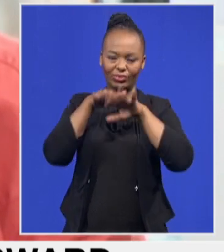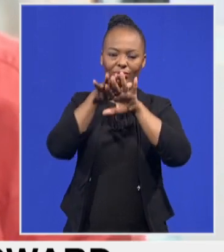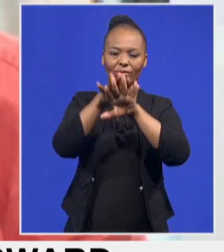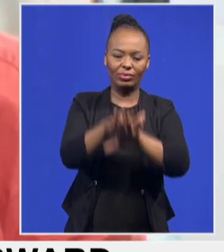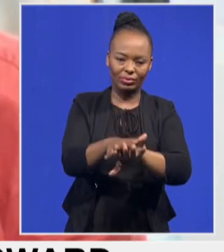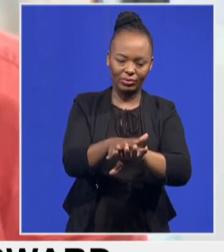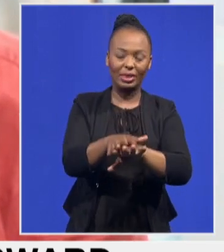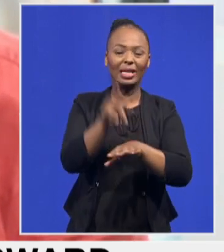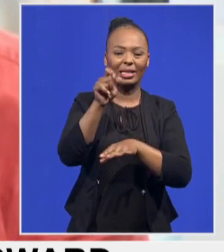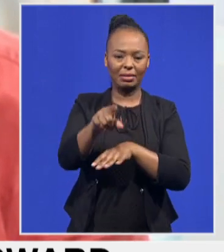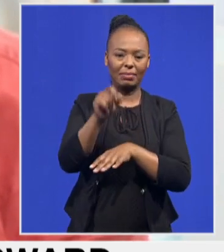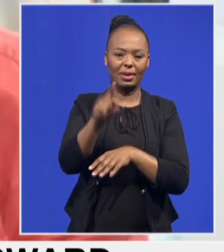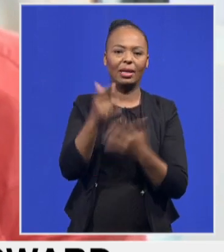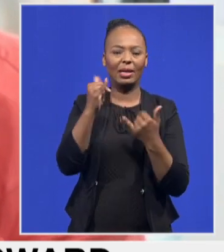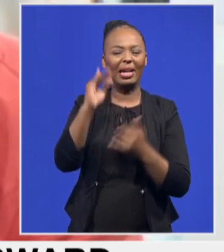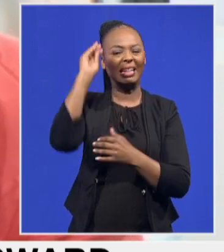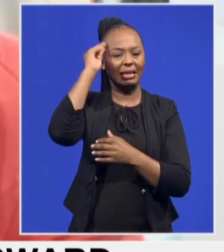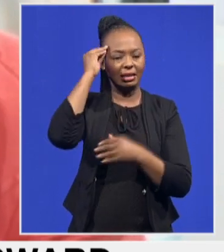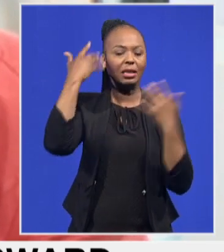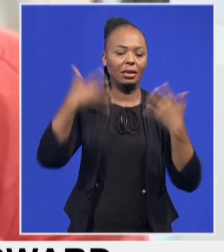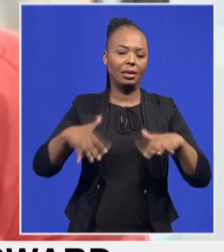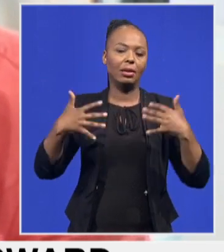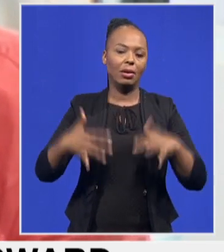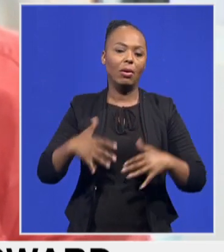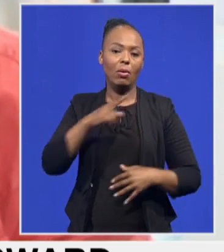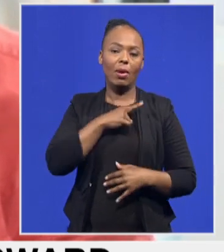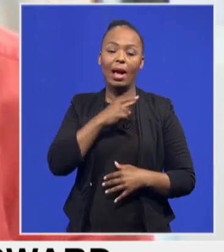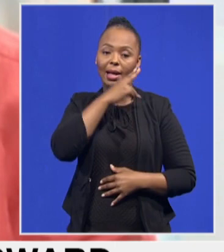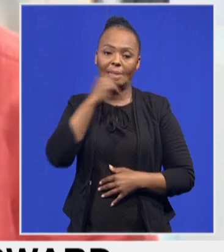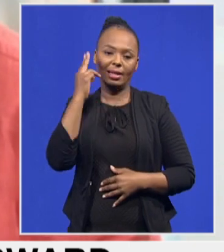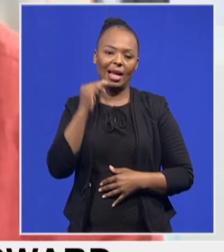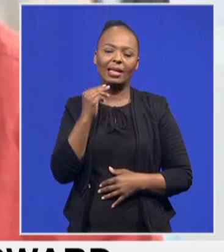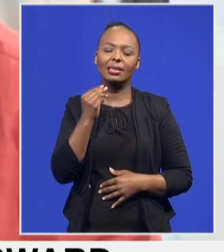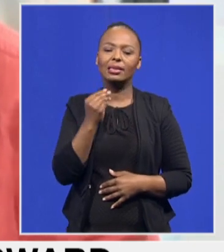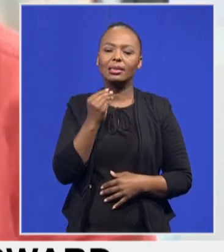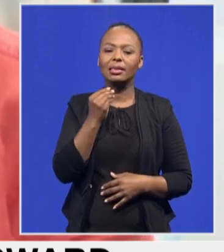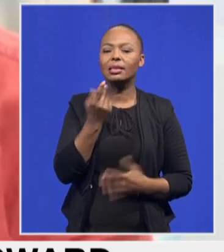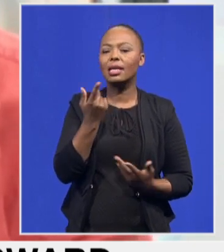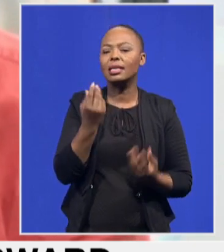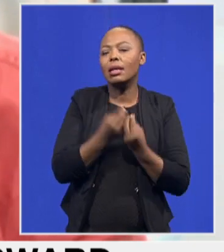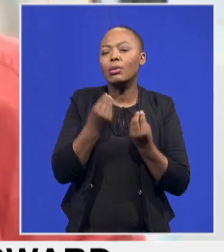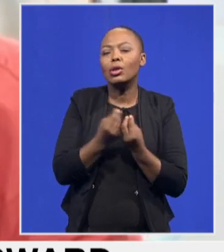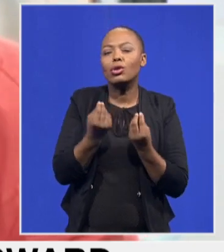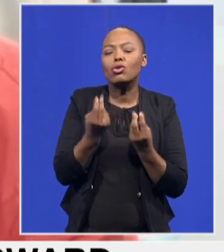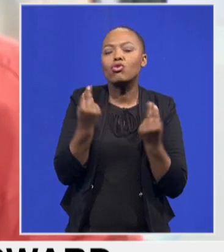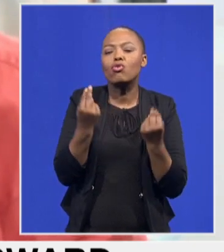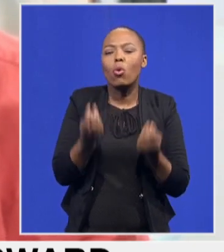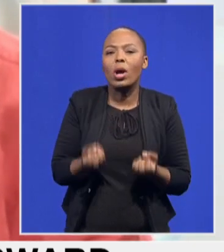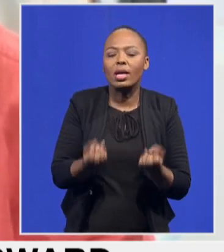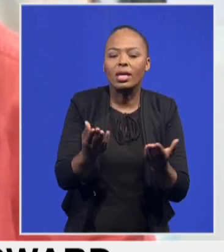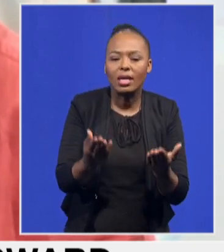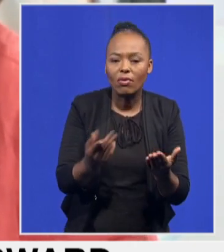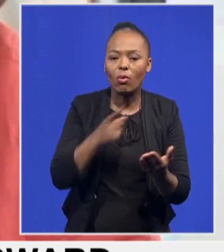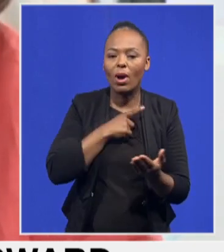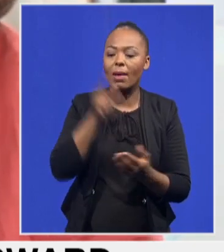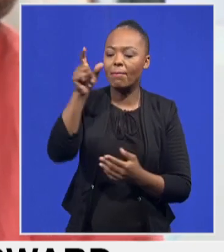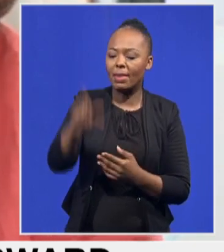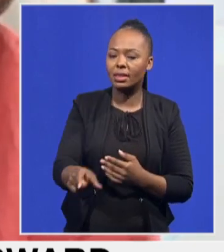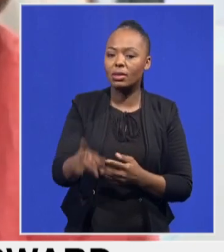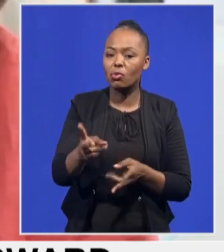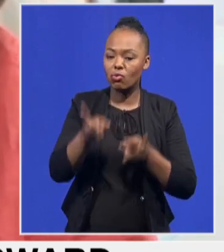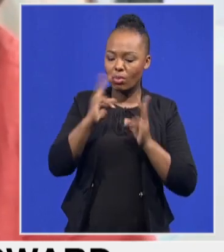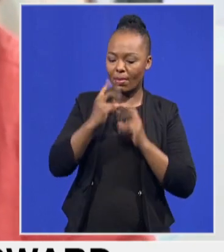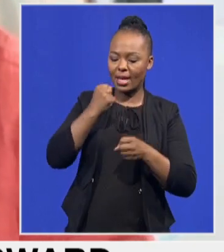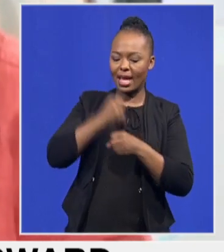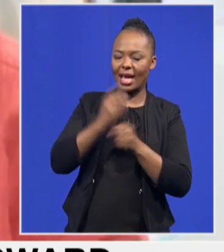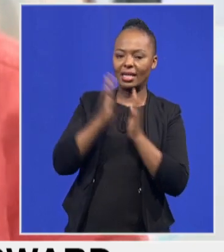and it's always nice that you can offer something new, although if somebody has been to South Africa 10 years ago, he wouldn't recognize it